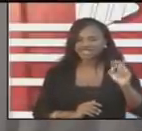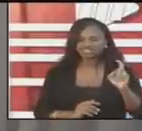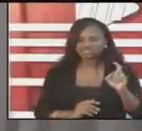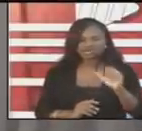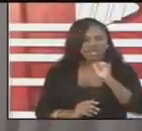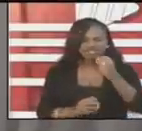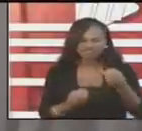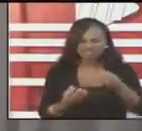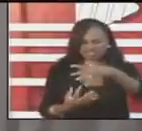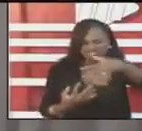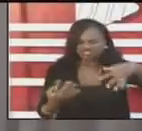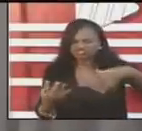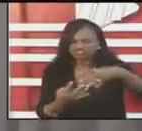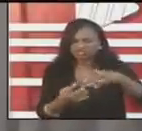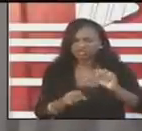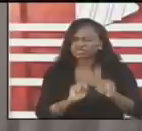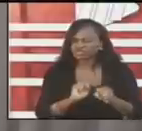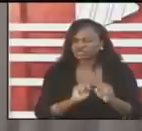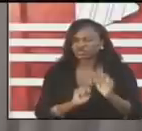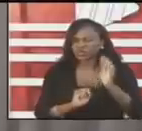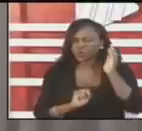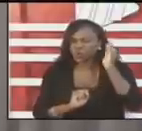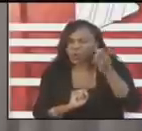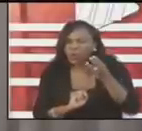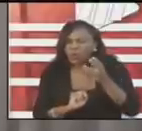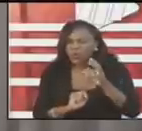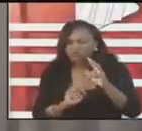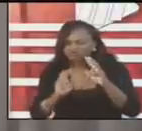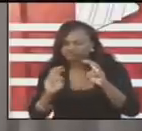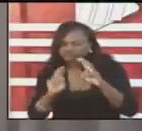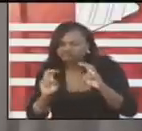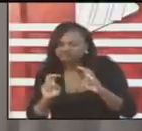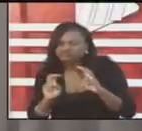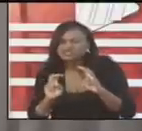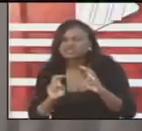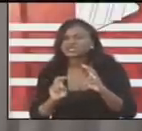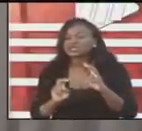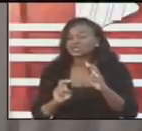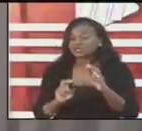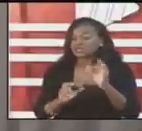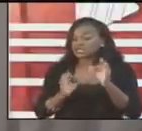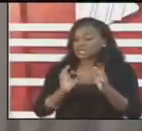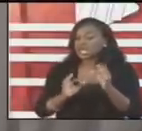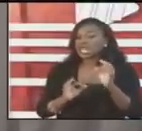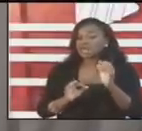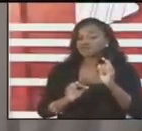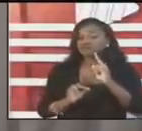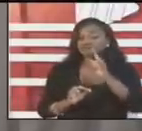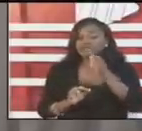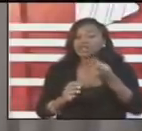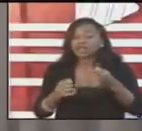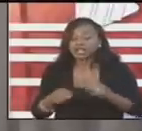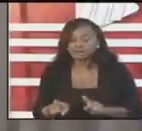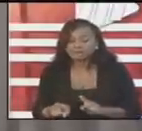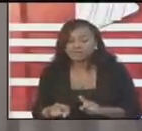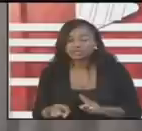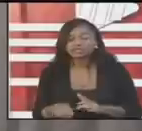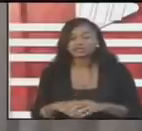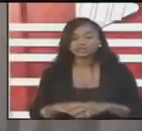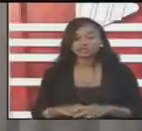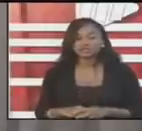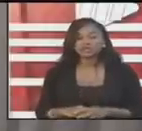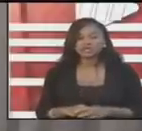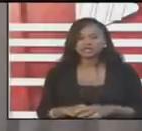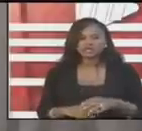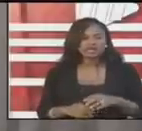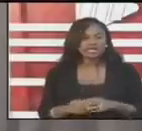in that regard. So I'll have to check on that with my team in St. Andrews and David to verify if that is happening. Of course, if it's happening, that shouldn't be the